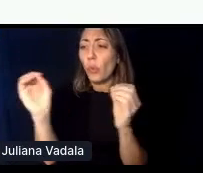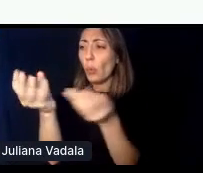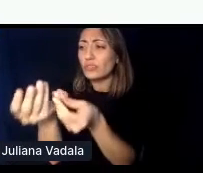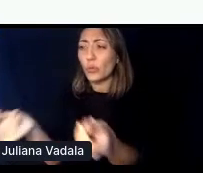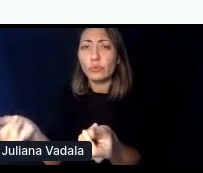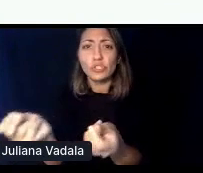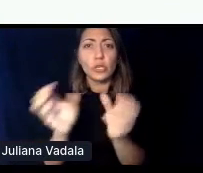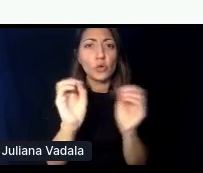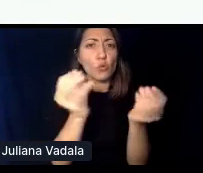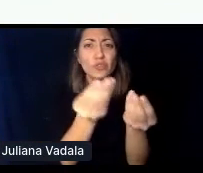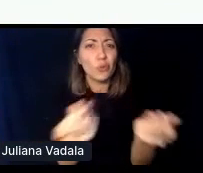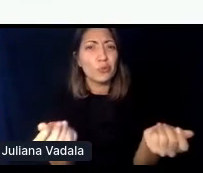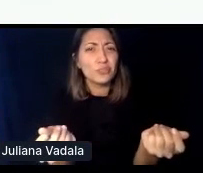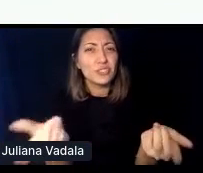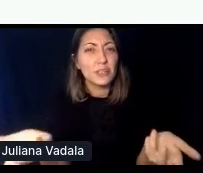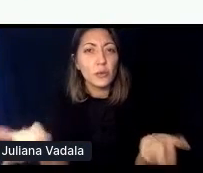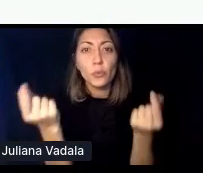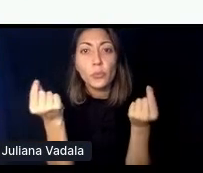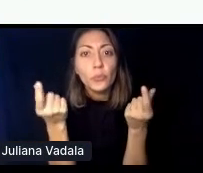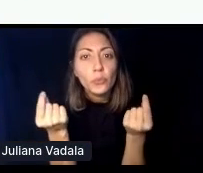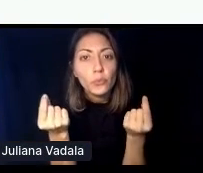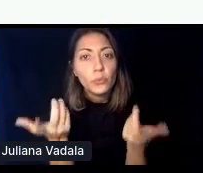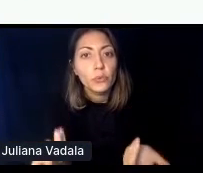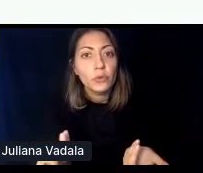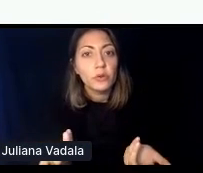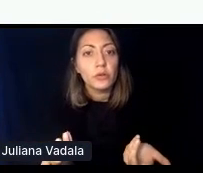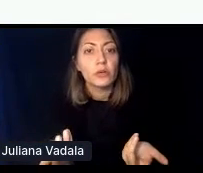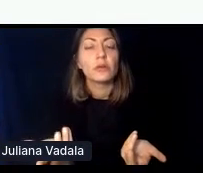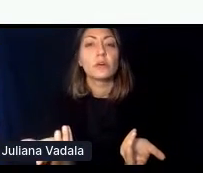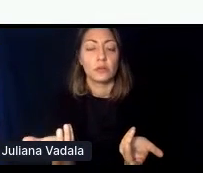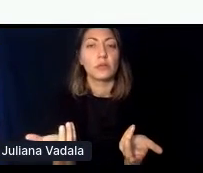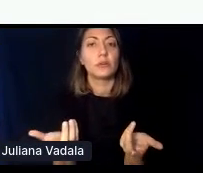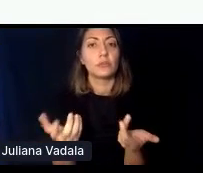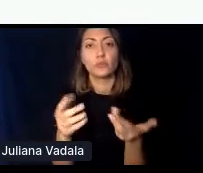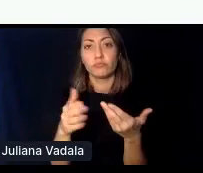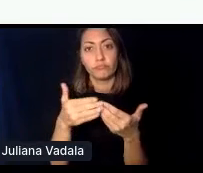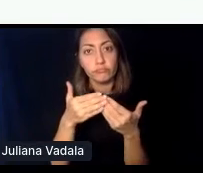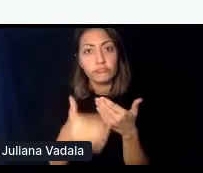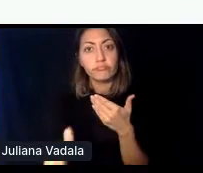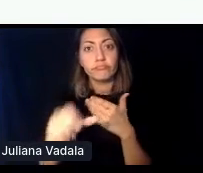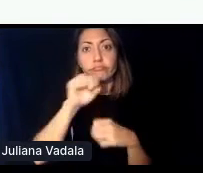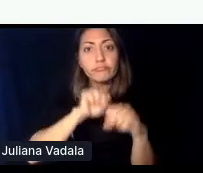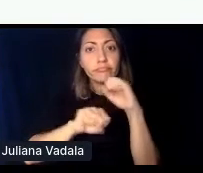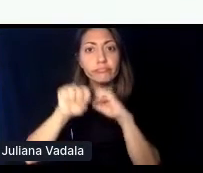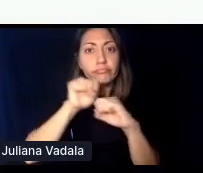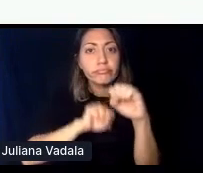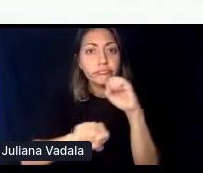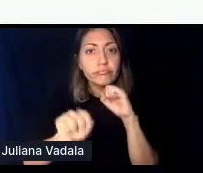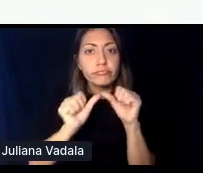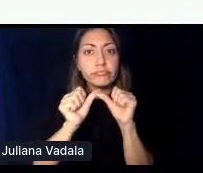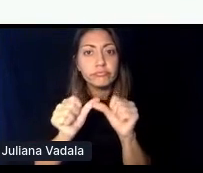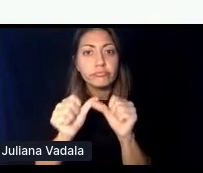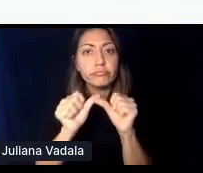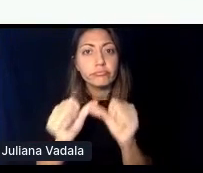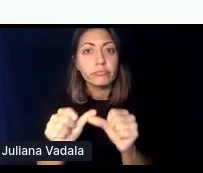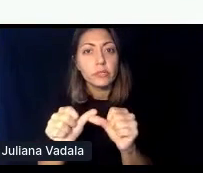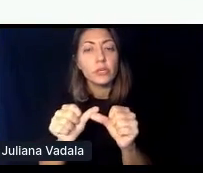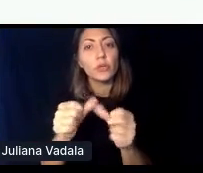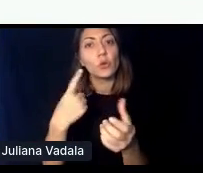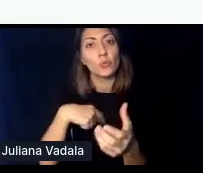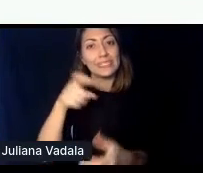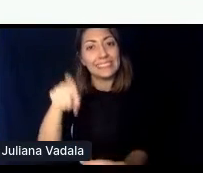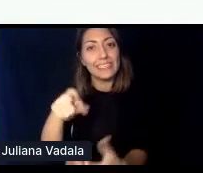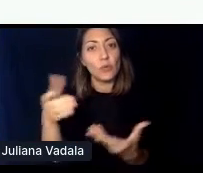It's obvious that to keep going, many of us need guidance and tools. During a conversation with